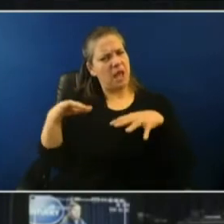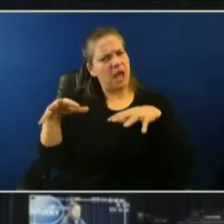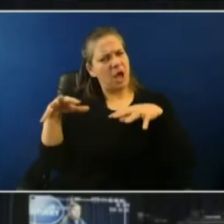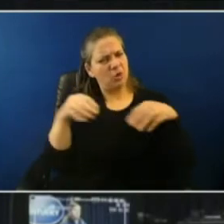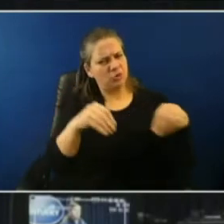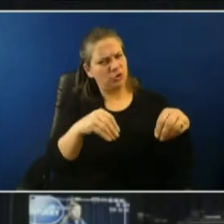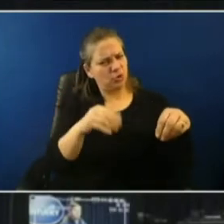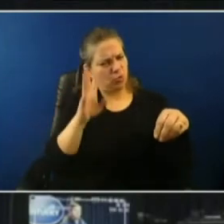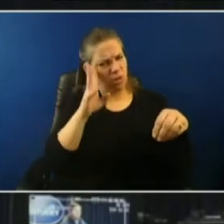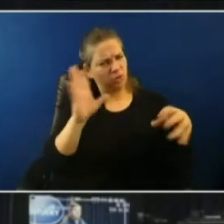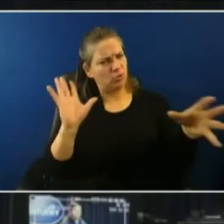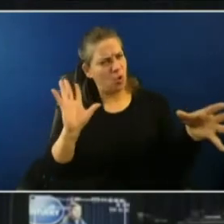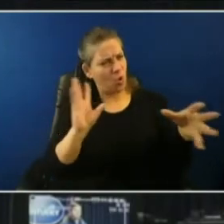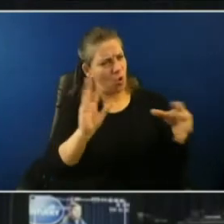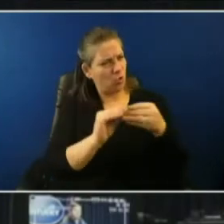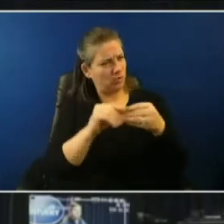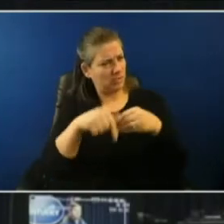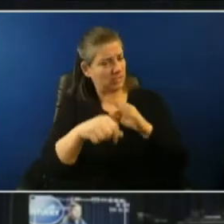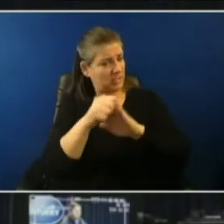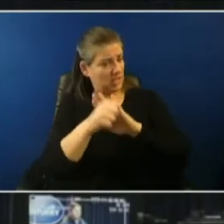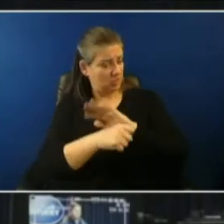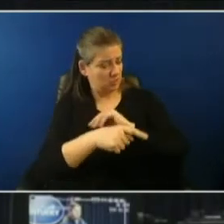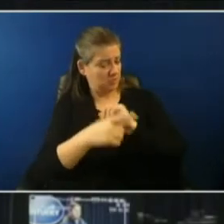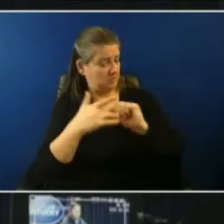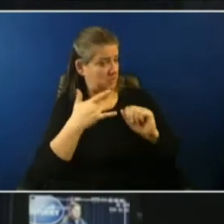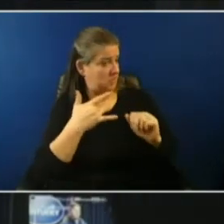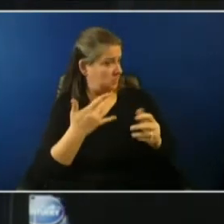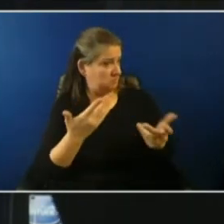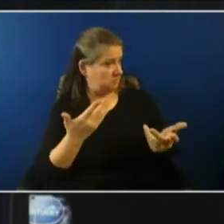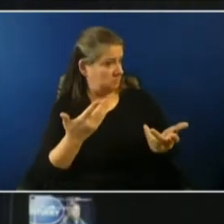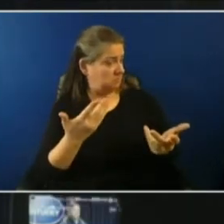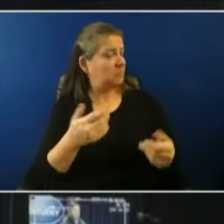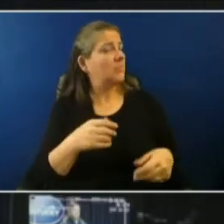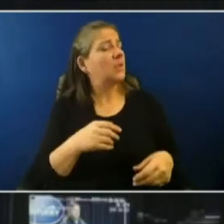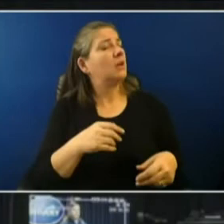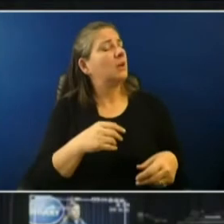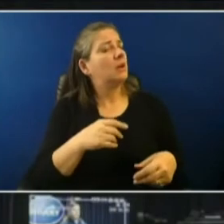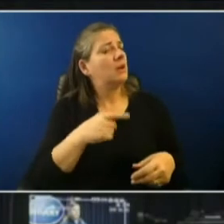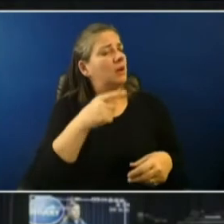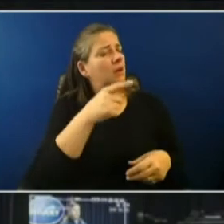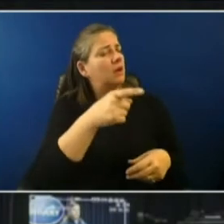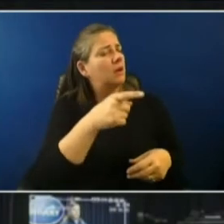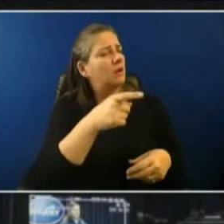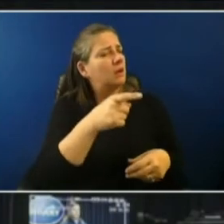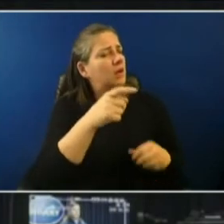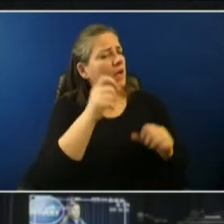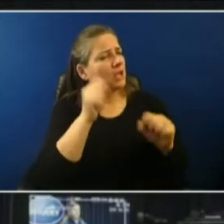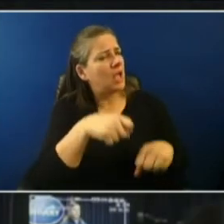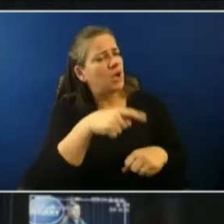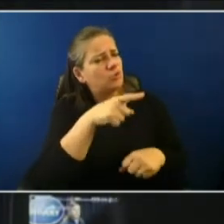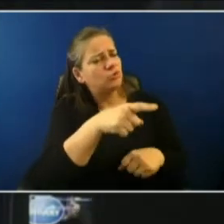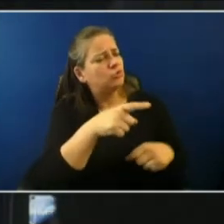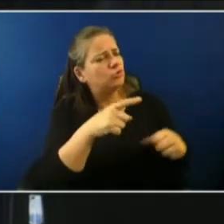expect in the state? And I'm also wondering if you can speak to whether or not this